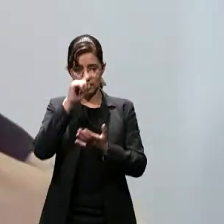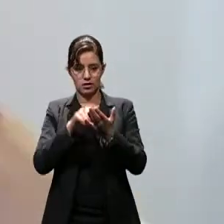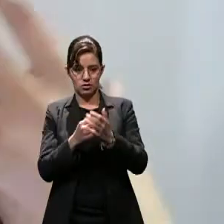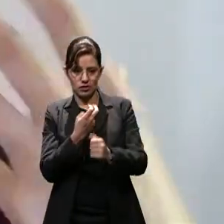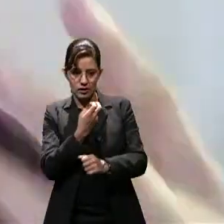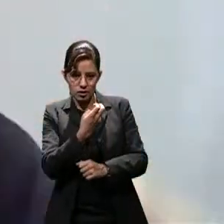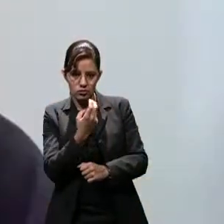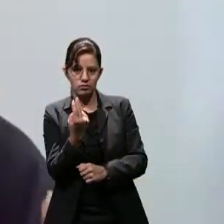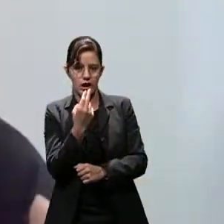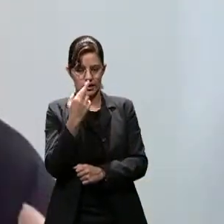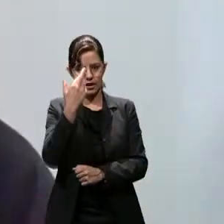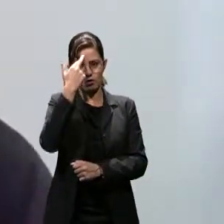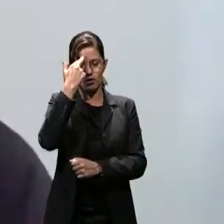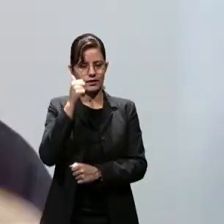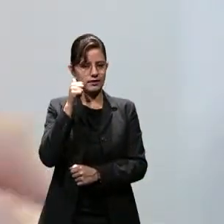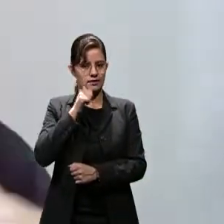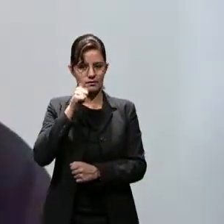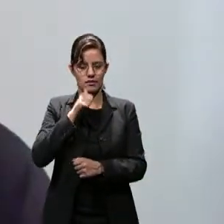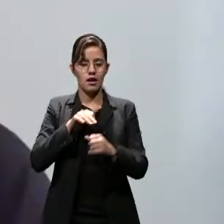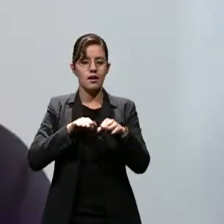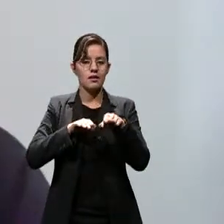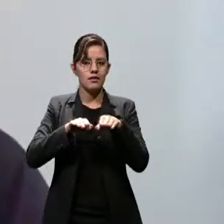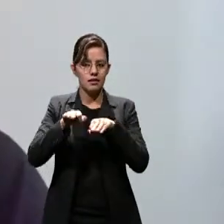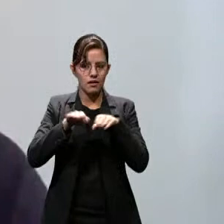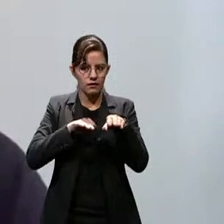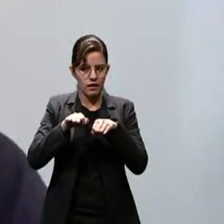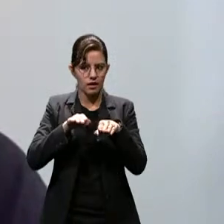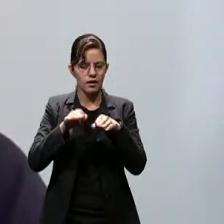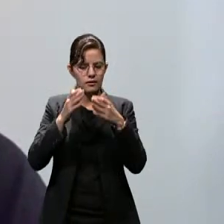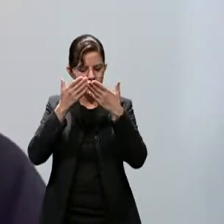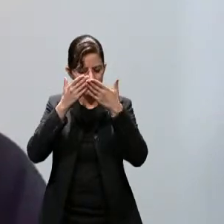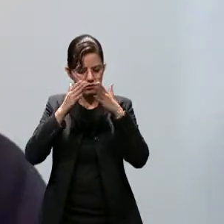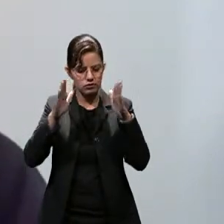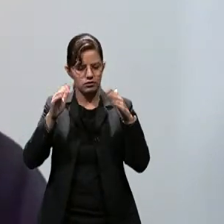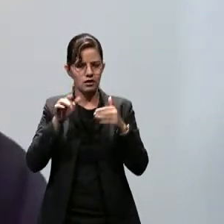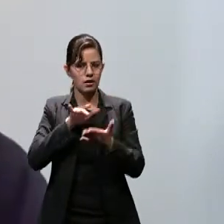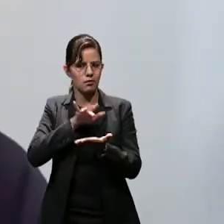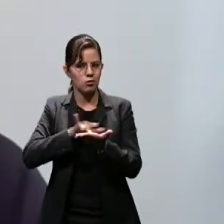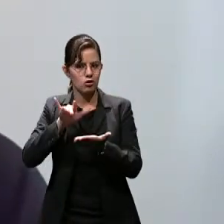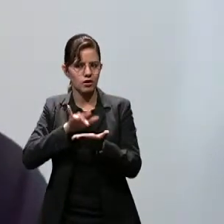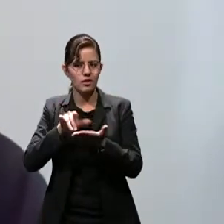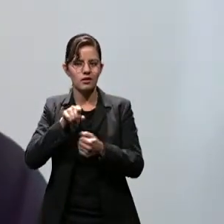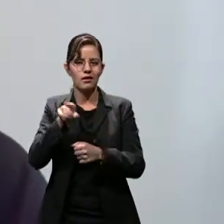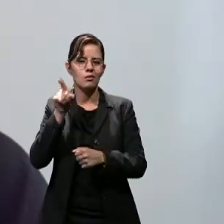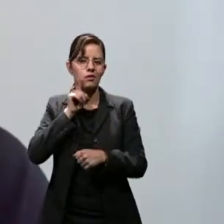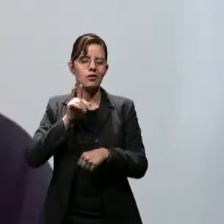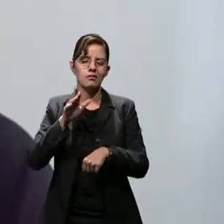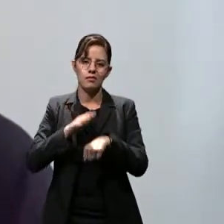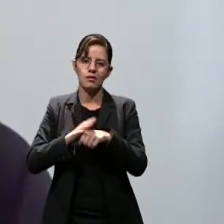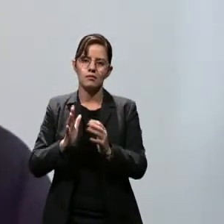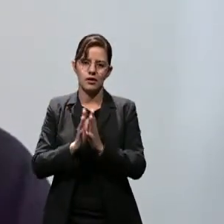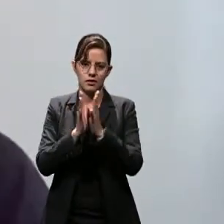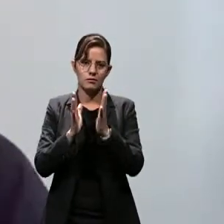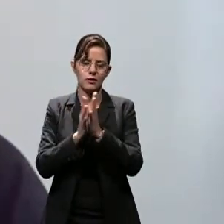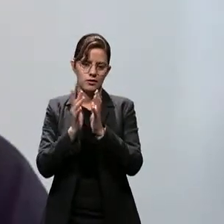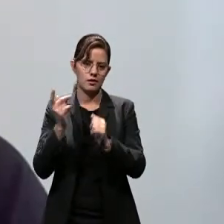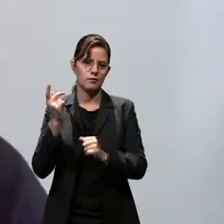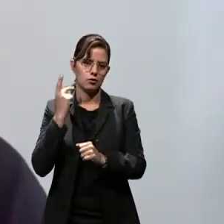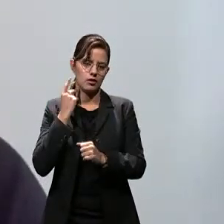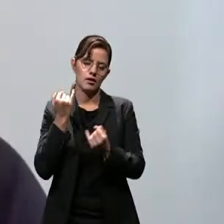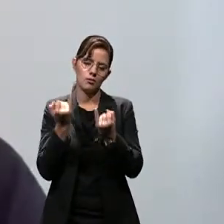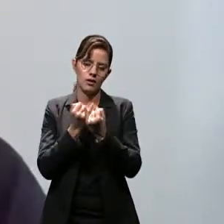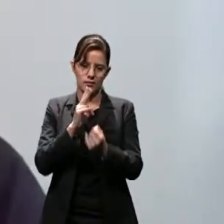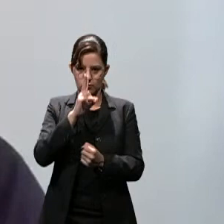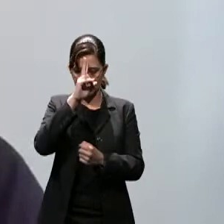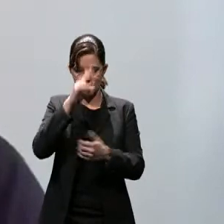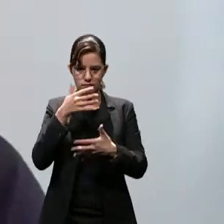And this way we continue working in an ample way in having higher participation of women